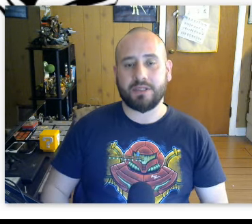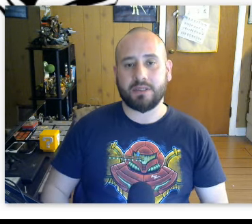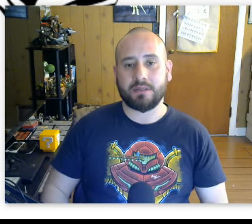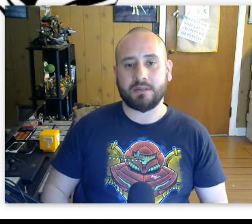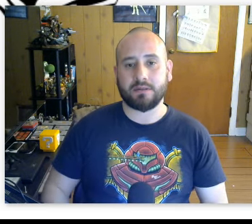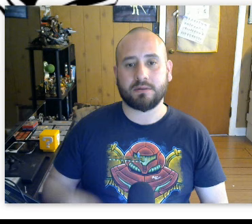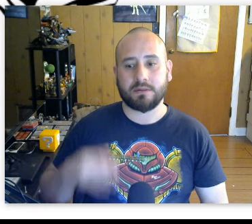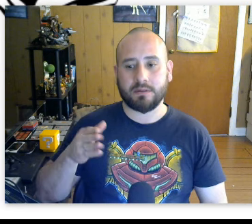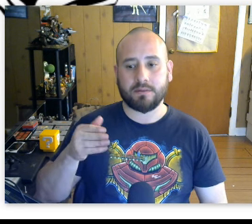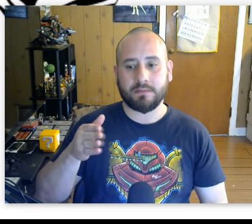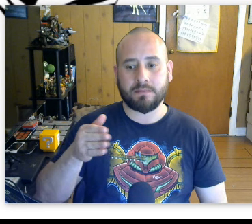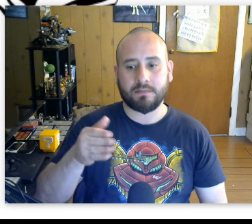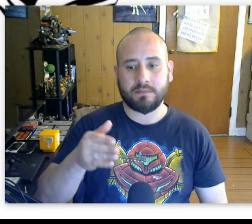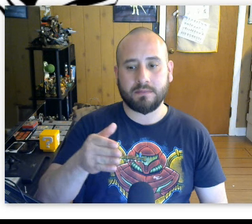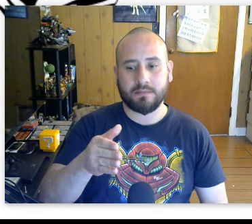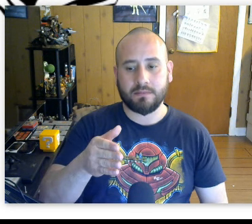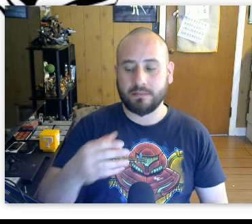Fish.